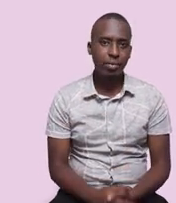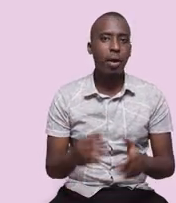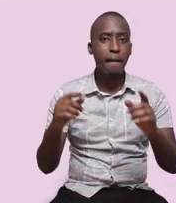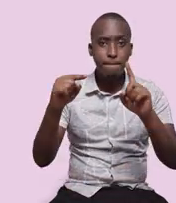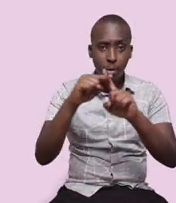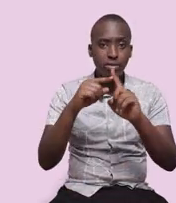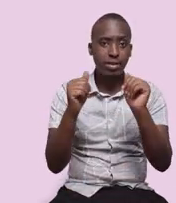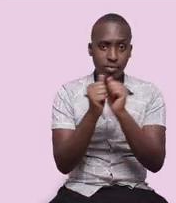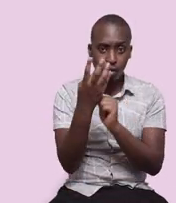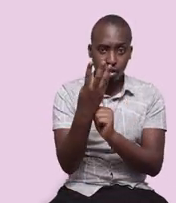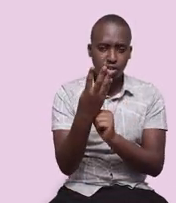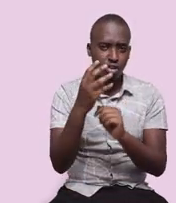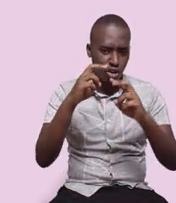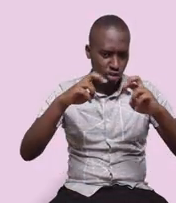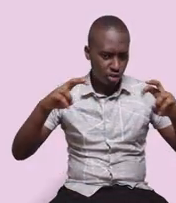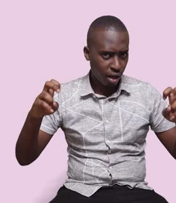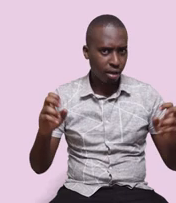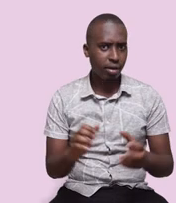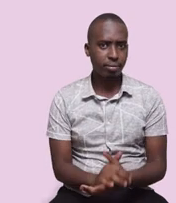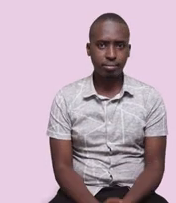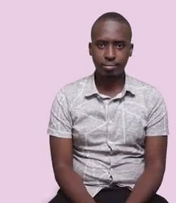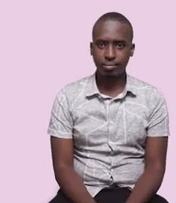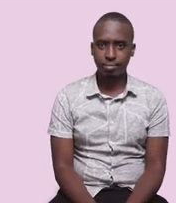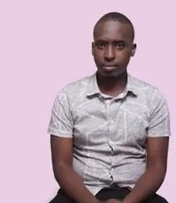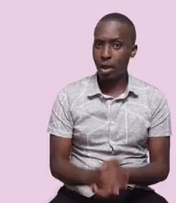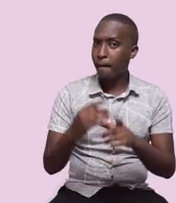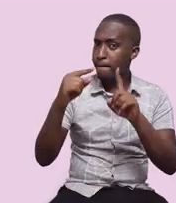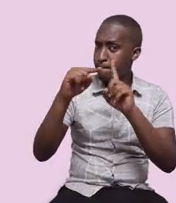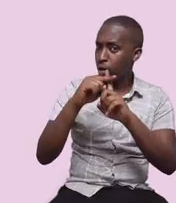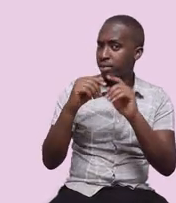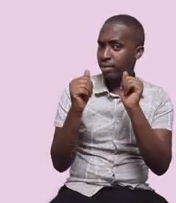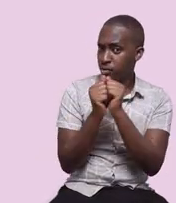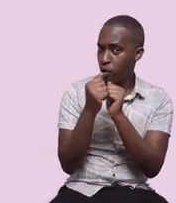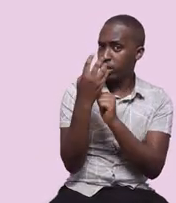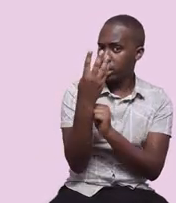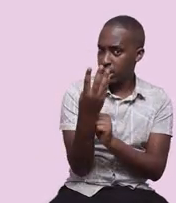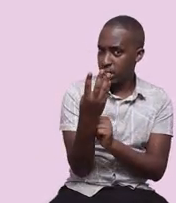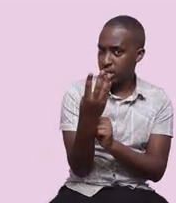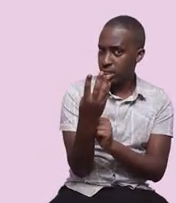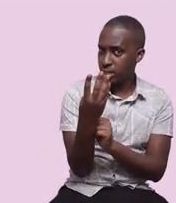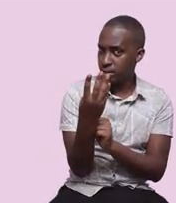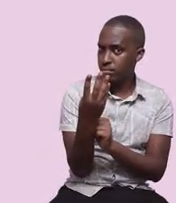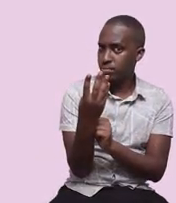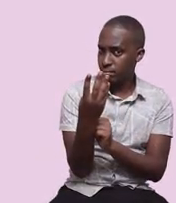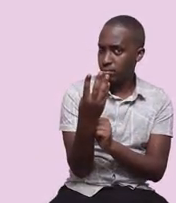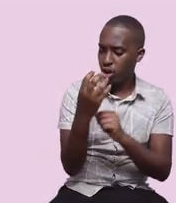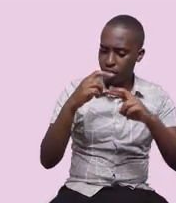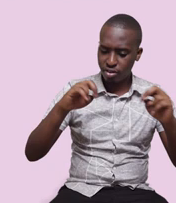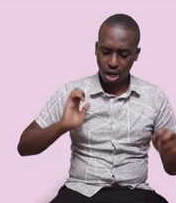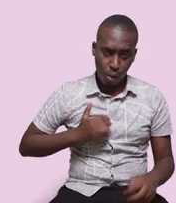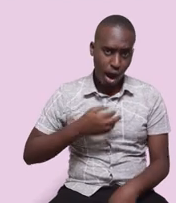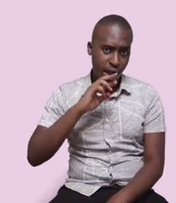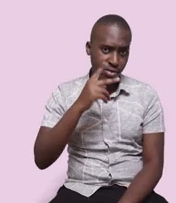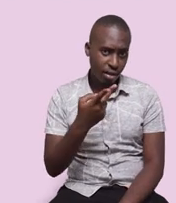positive 14. Let's check. Positive 14. Let's check our answer.